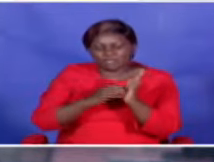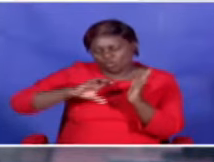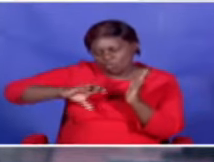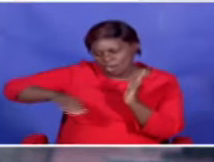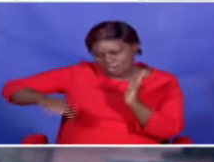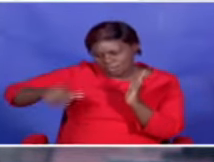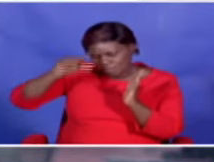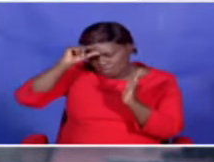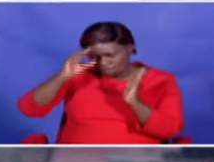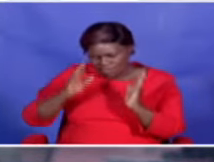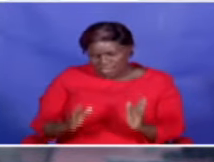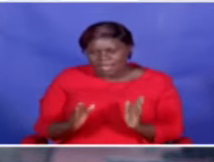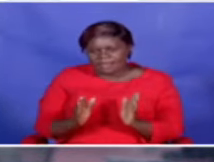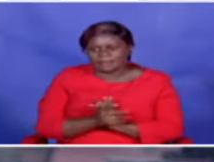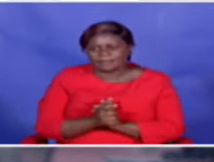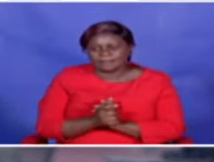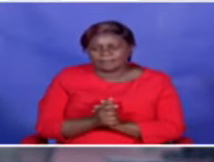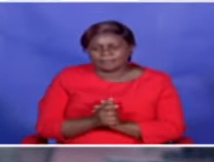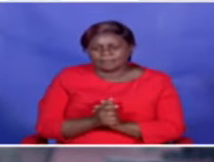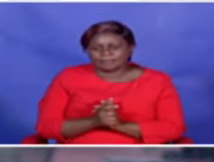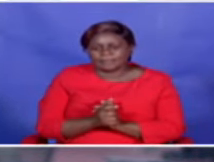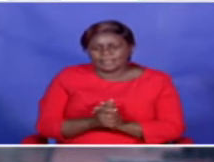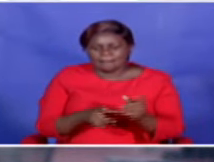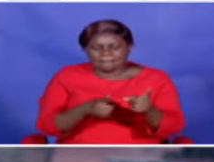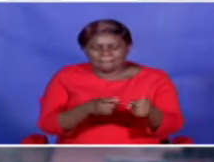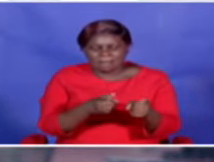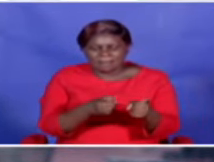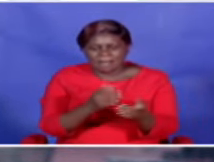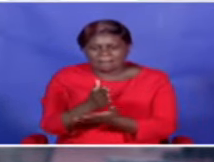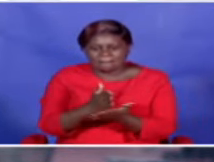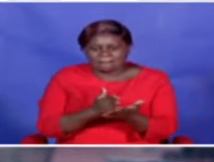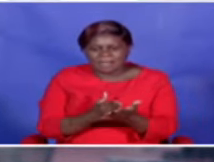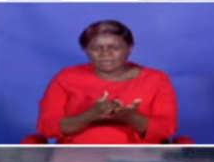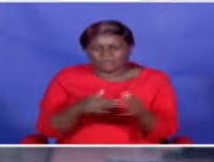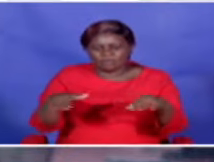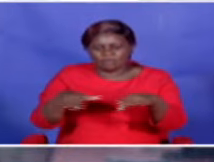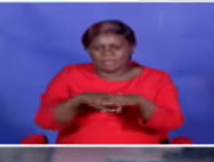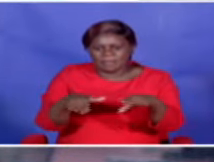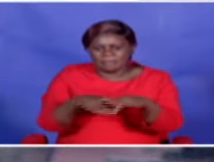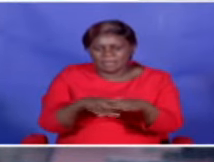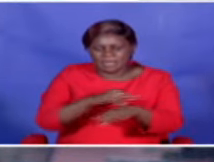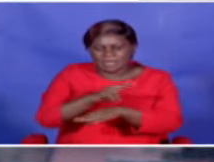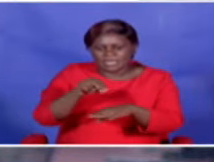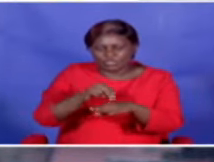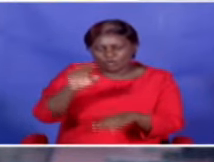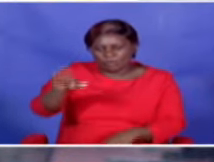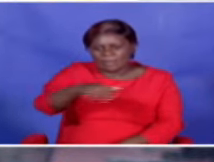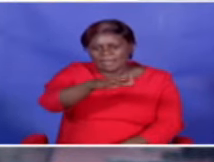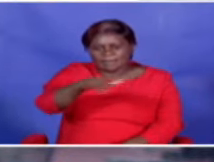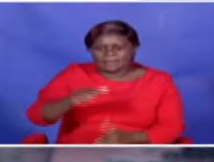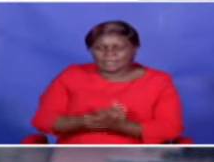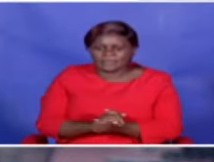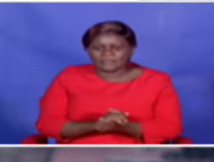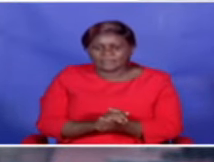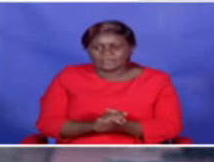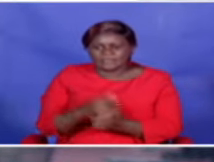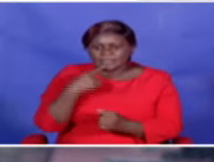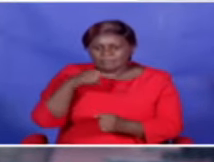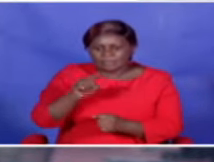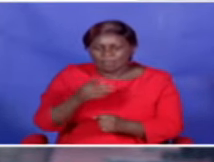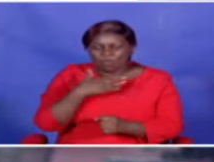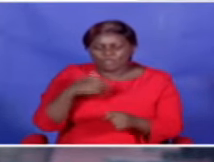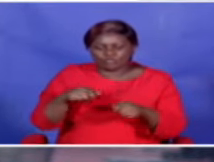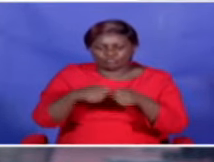where the governor, Wavinya Ndeti, has hit out at a section of members of the National Assembly, whom she claims are out